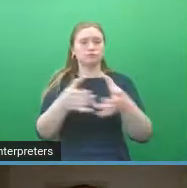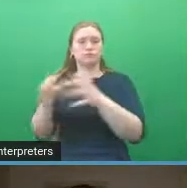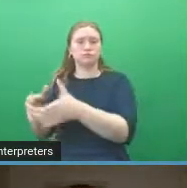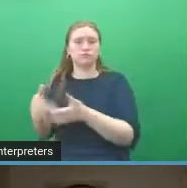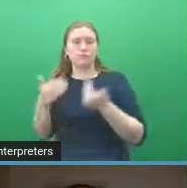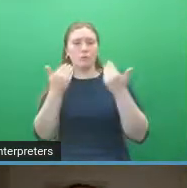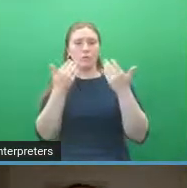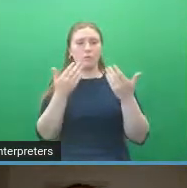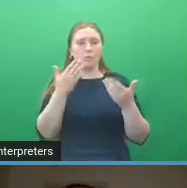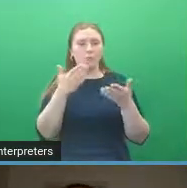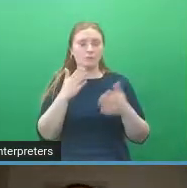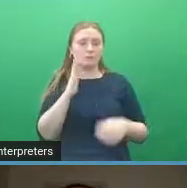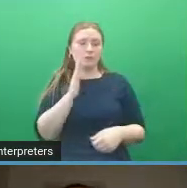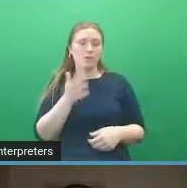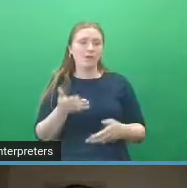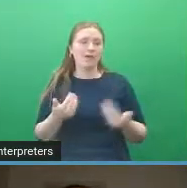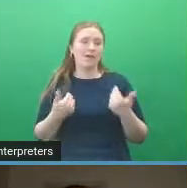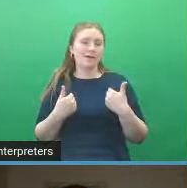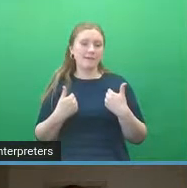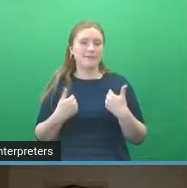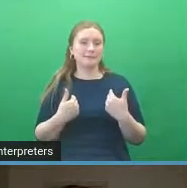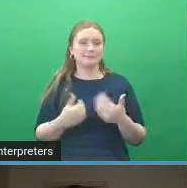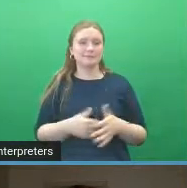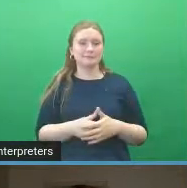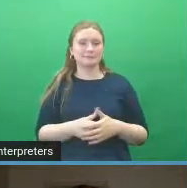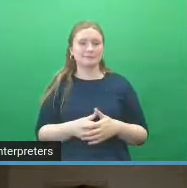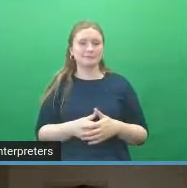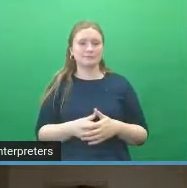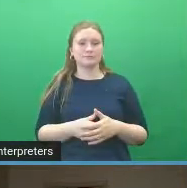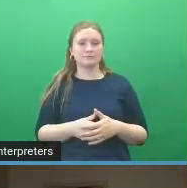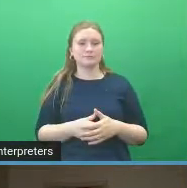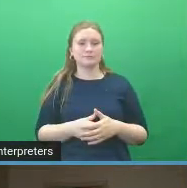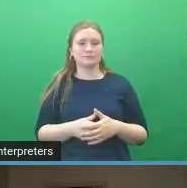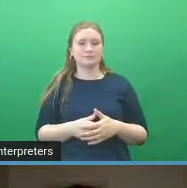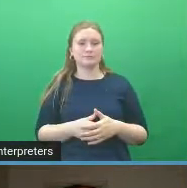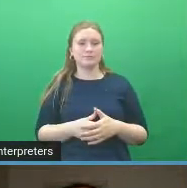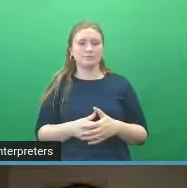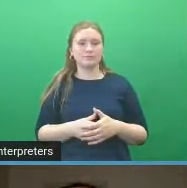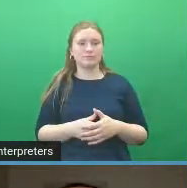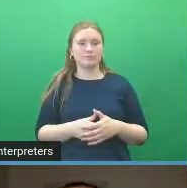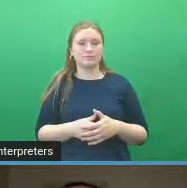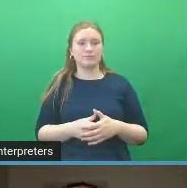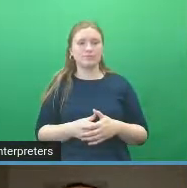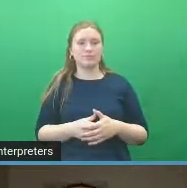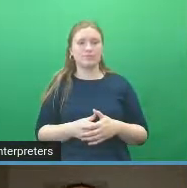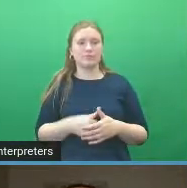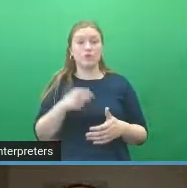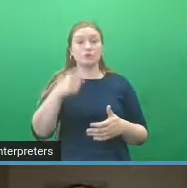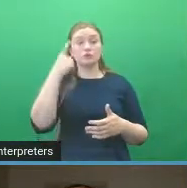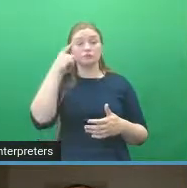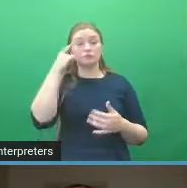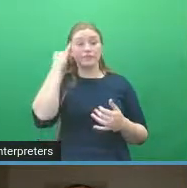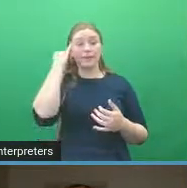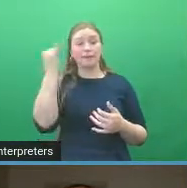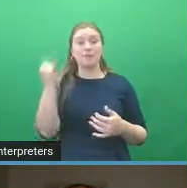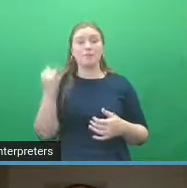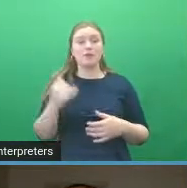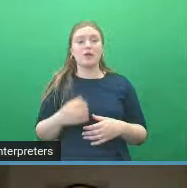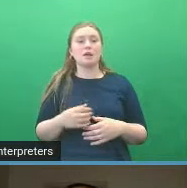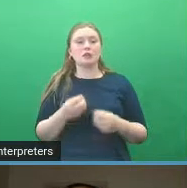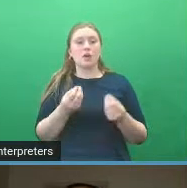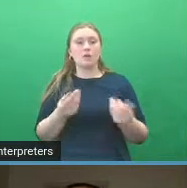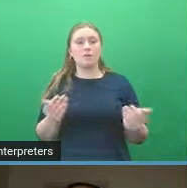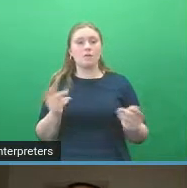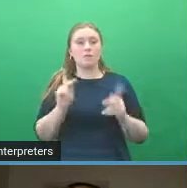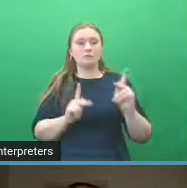smaller group, you can have more intimate experience and ask questions about the objects, spaces, and people presented. As you can imagine, besides a few people that can grab a